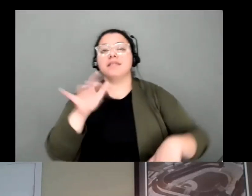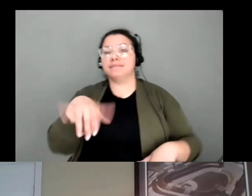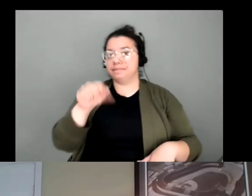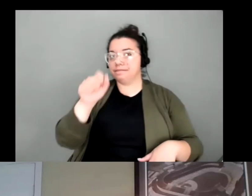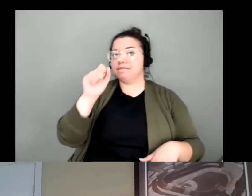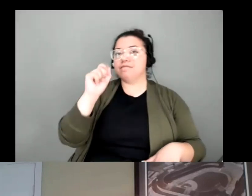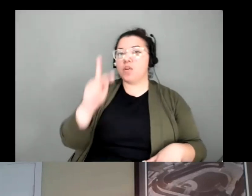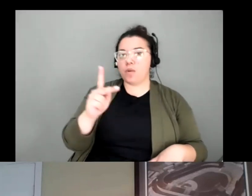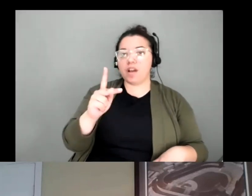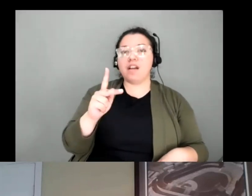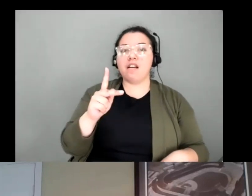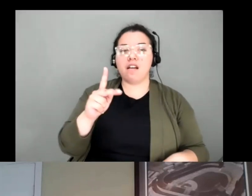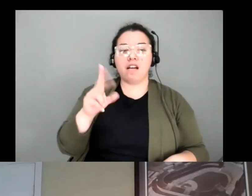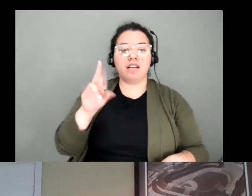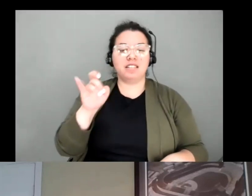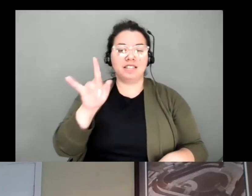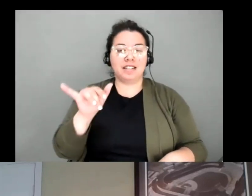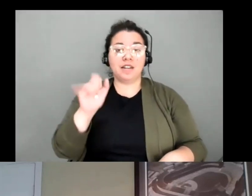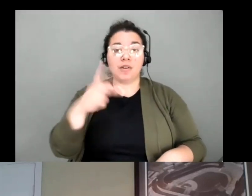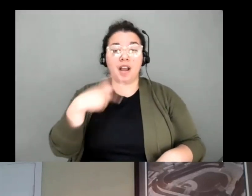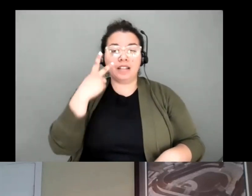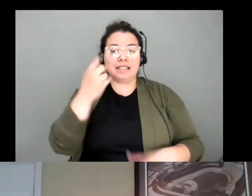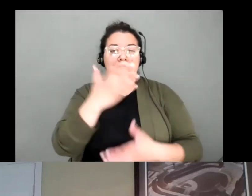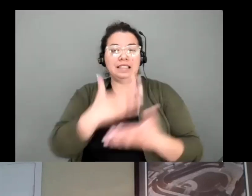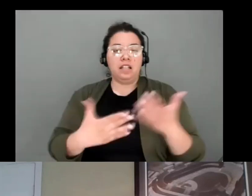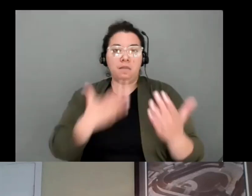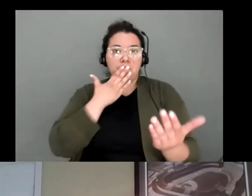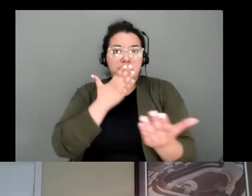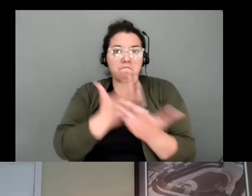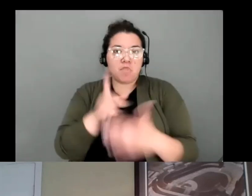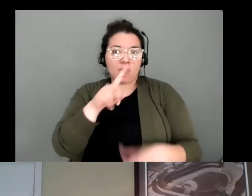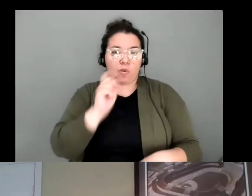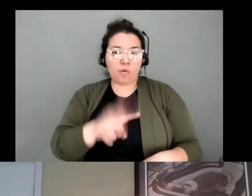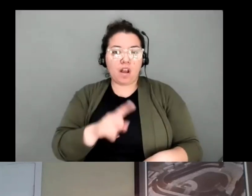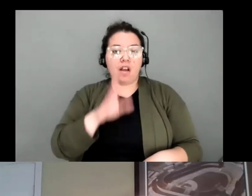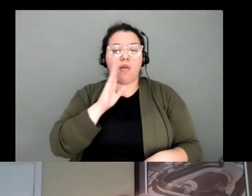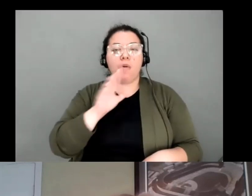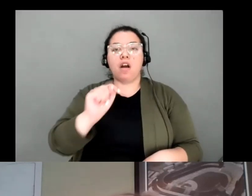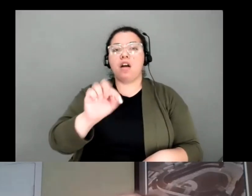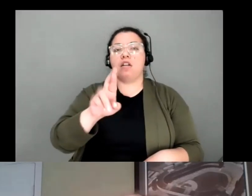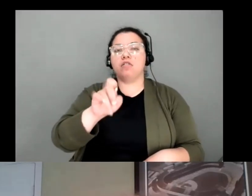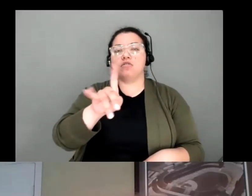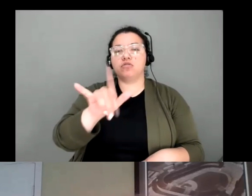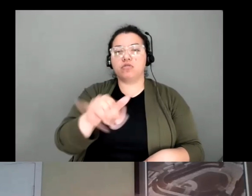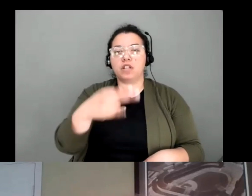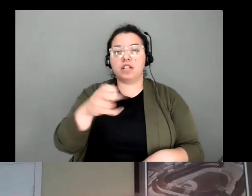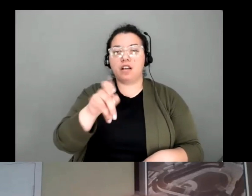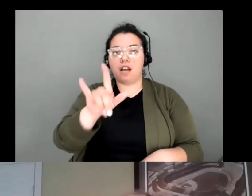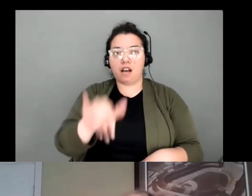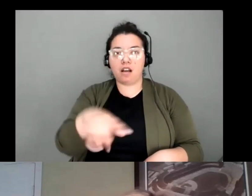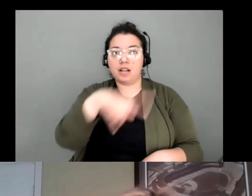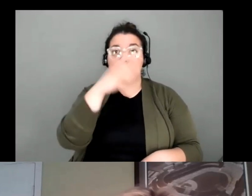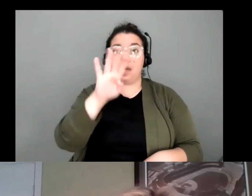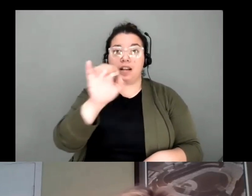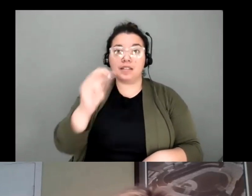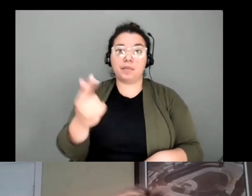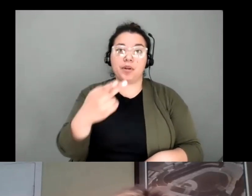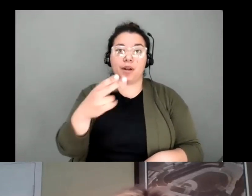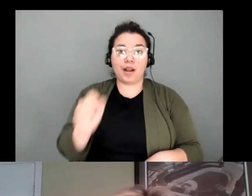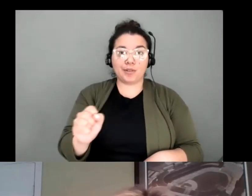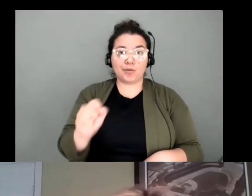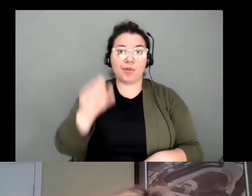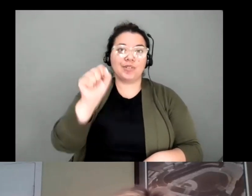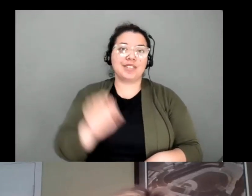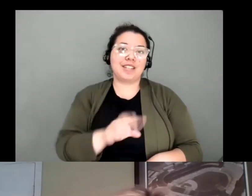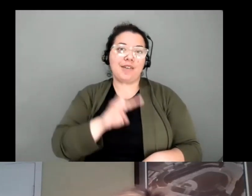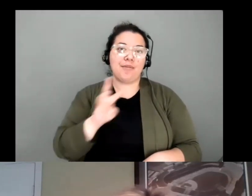of our questions. We have some good ones here. I want to take a question from Trinity Hawley, Blacksburg High School. Shout out to Southwest Virginia,